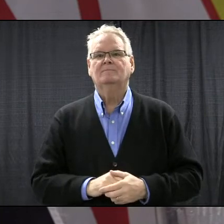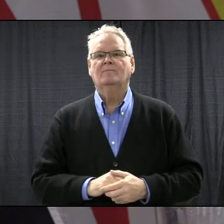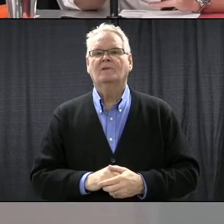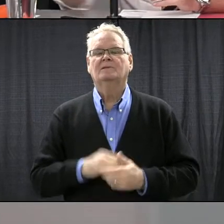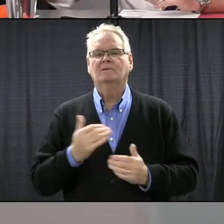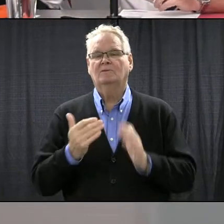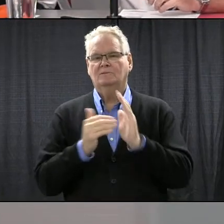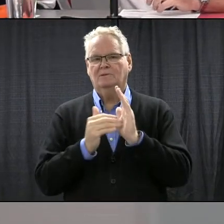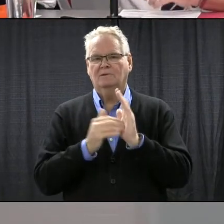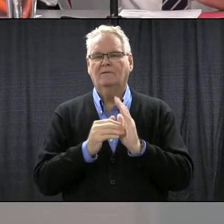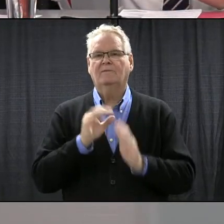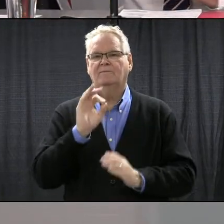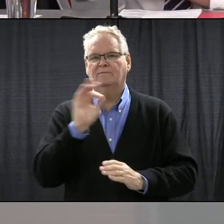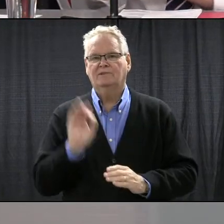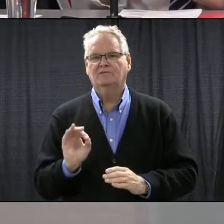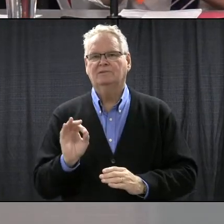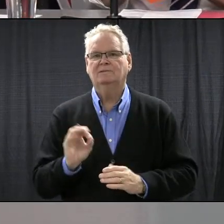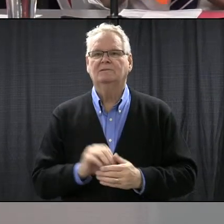update on today's numbers.